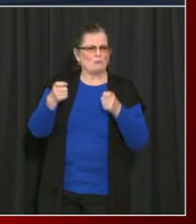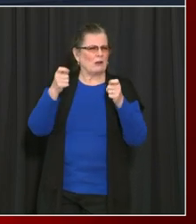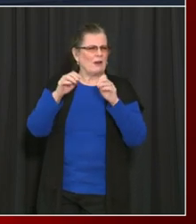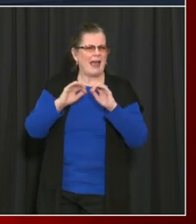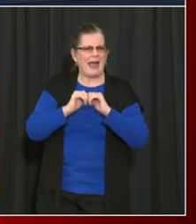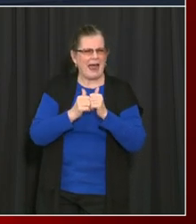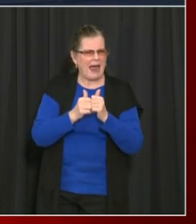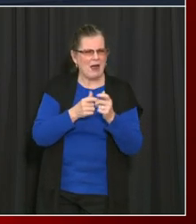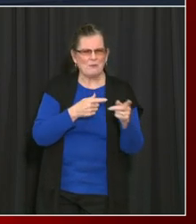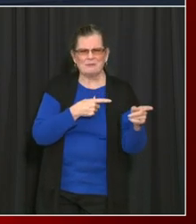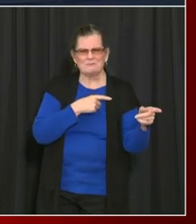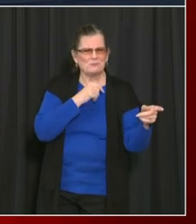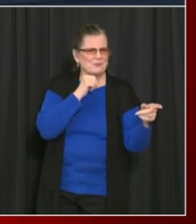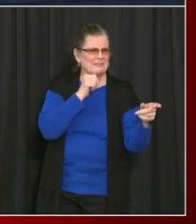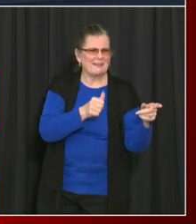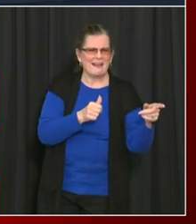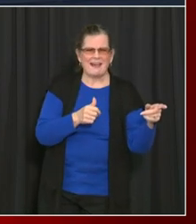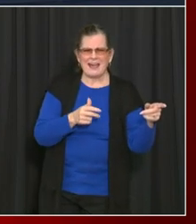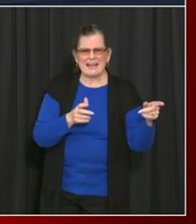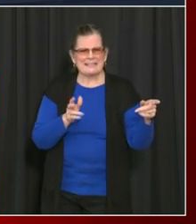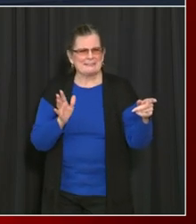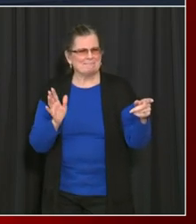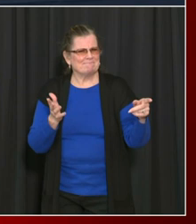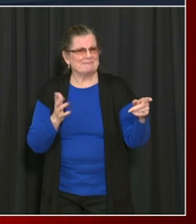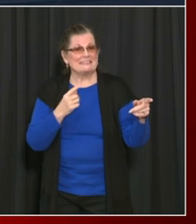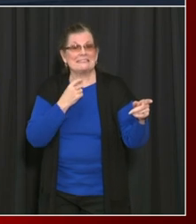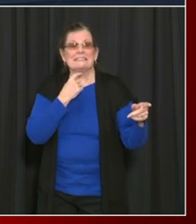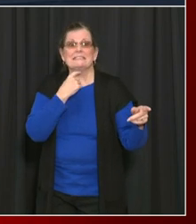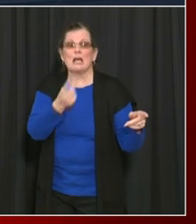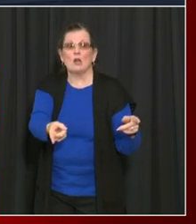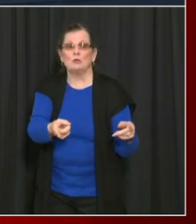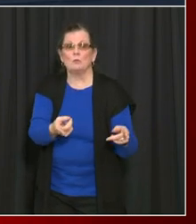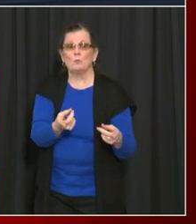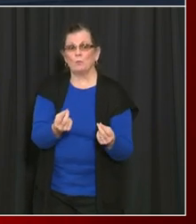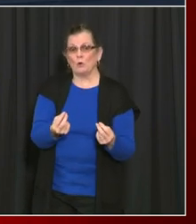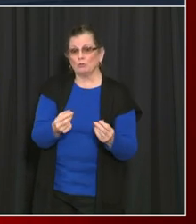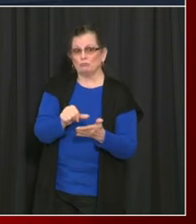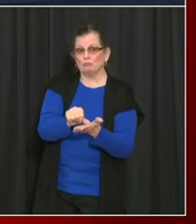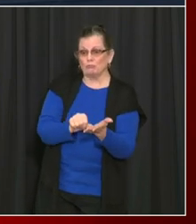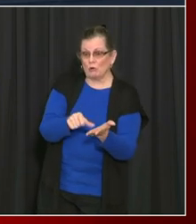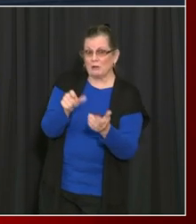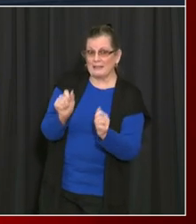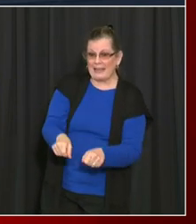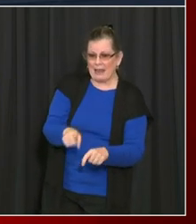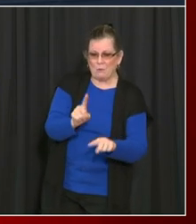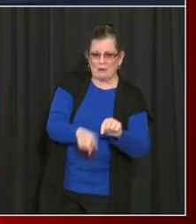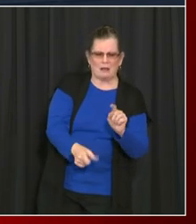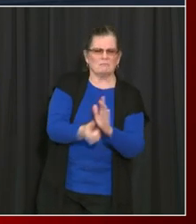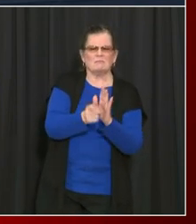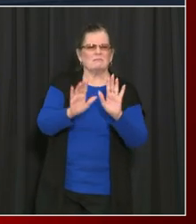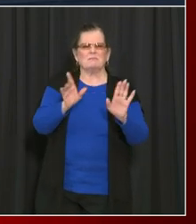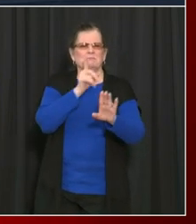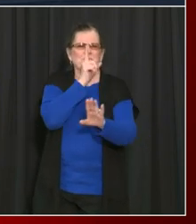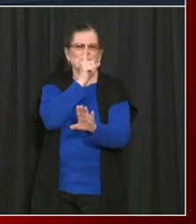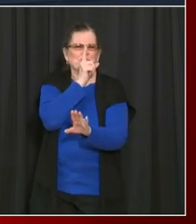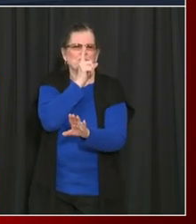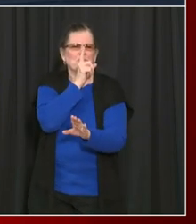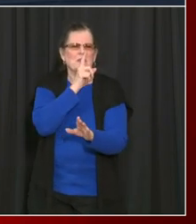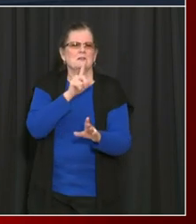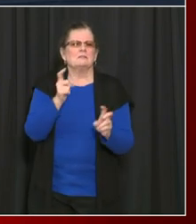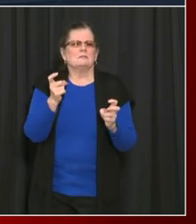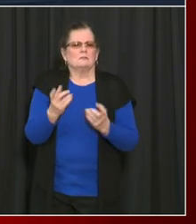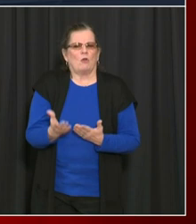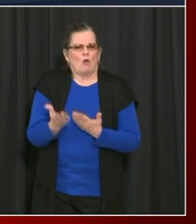specific healthcare procedures, meaning that we are not giving a list of elective surgeries, meaning